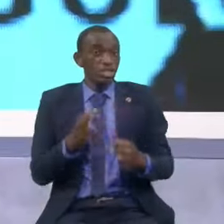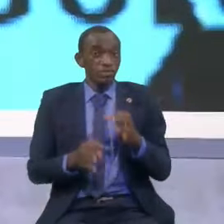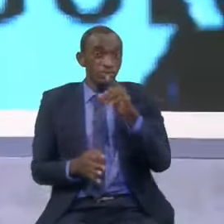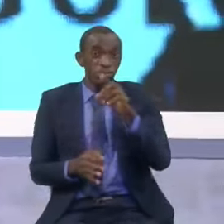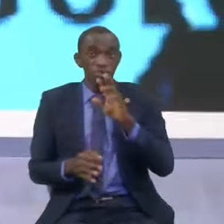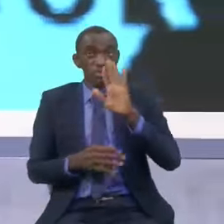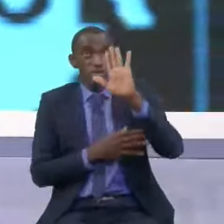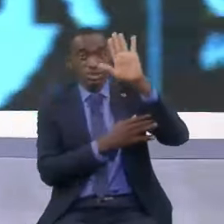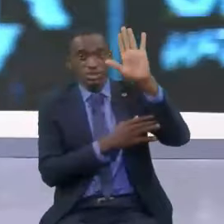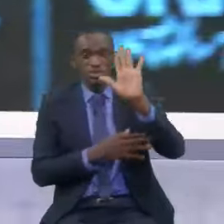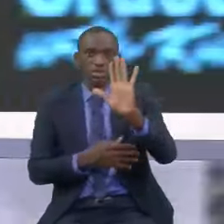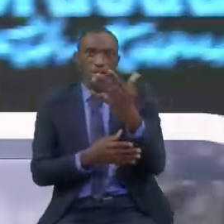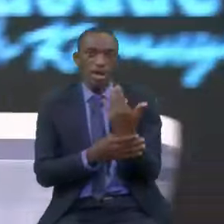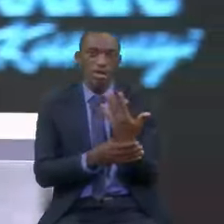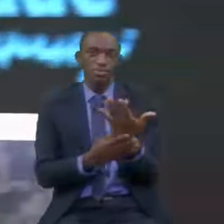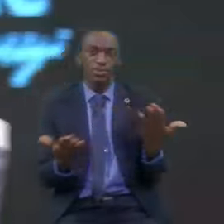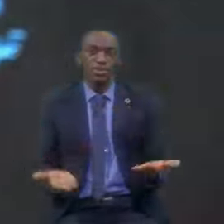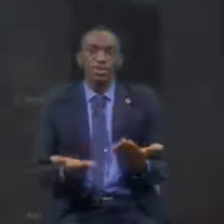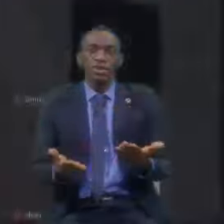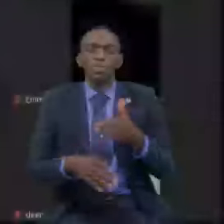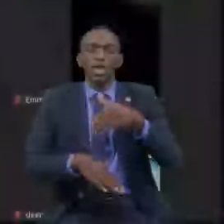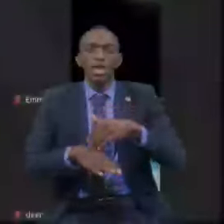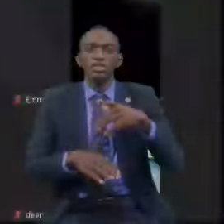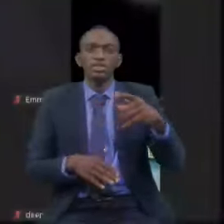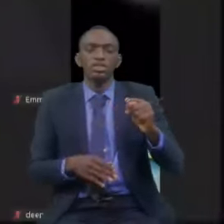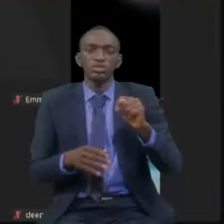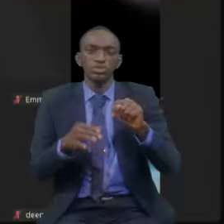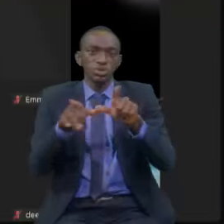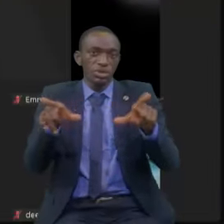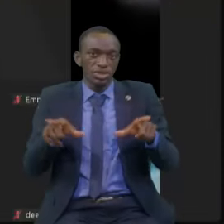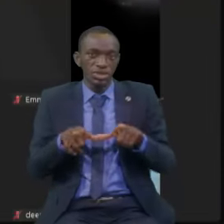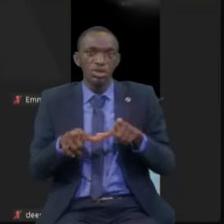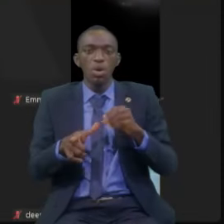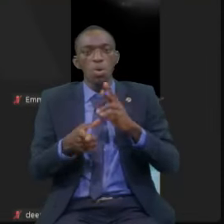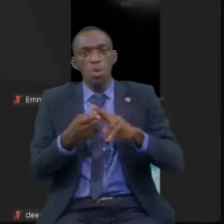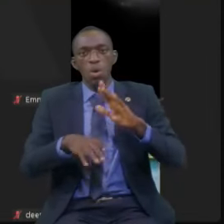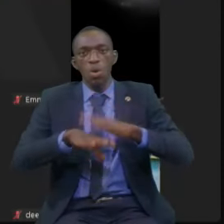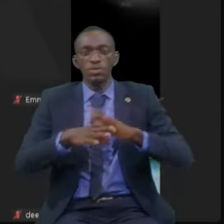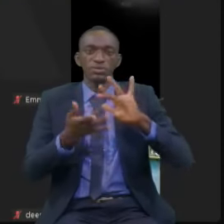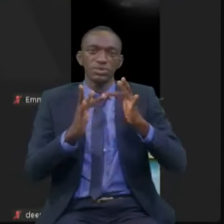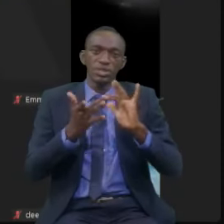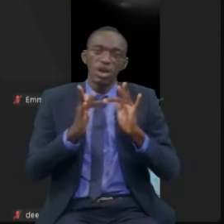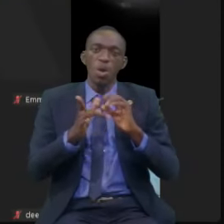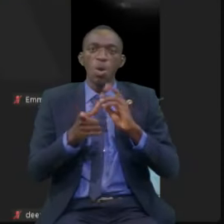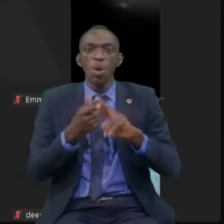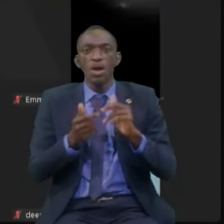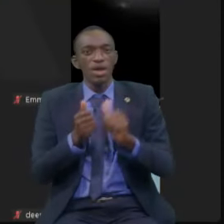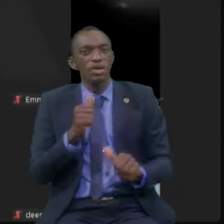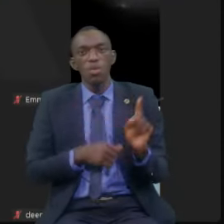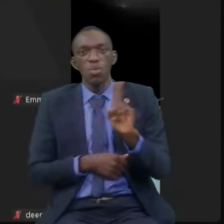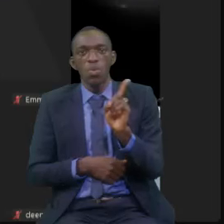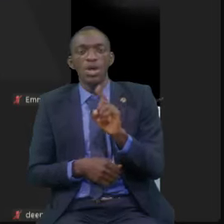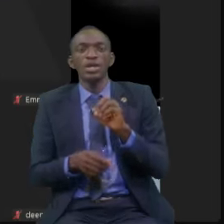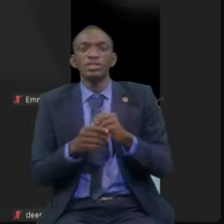the Alpha location and online everywhere and in any congregation all over the world, you are raising up